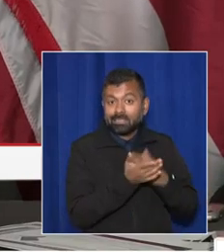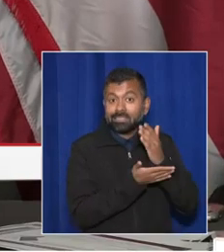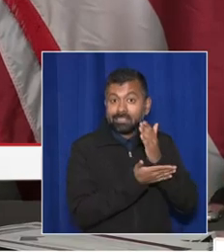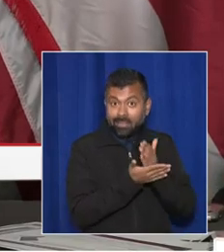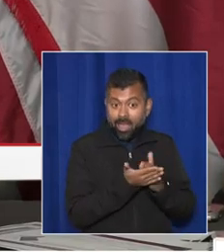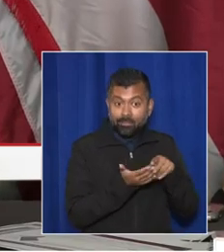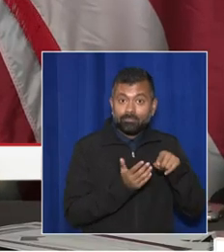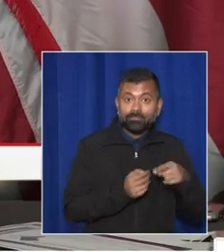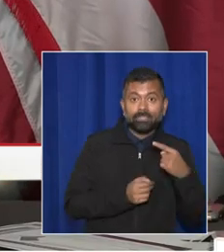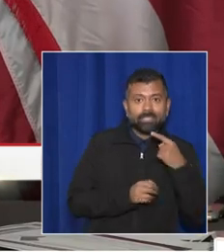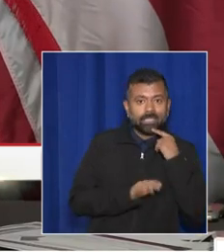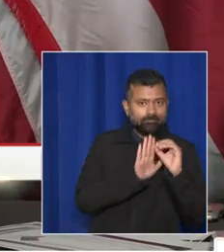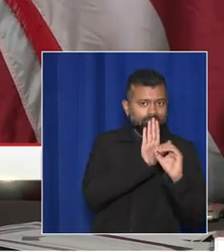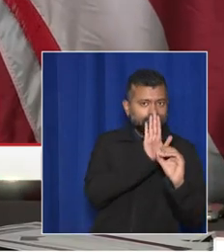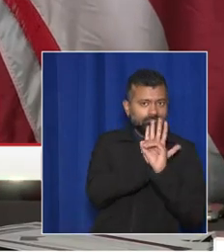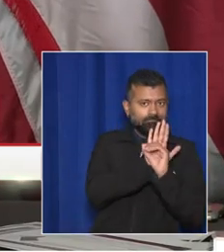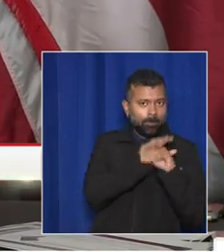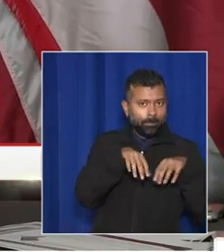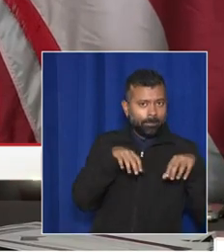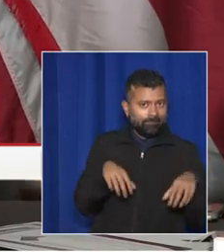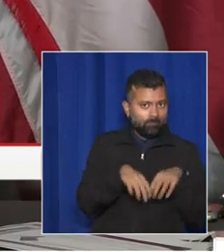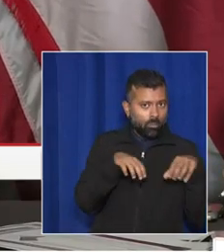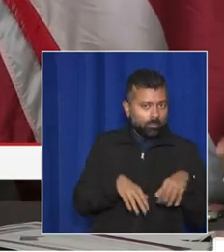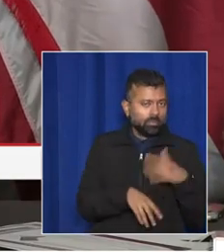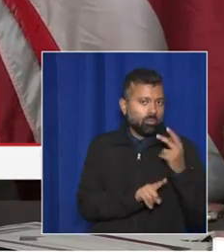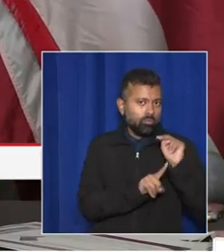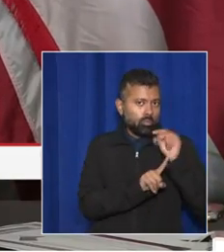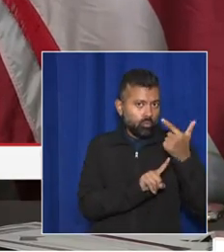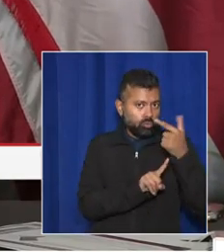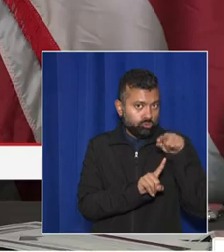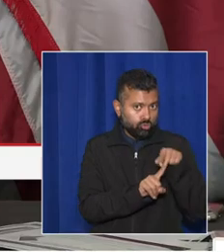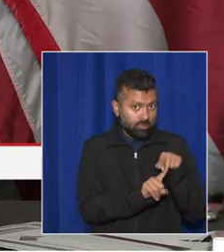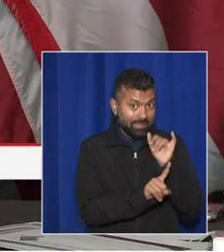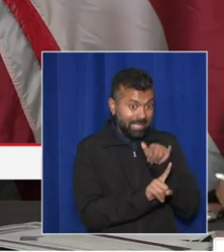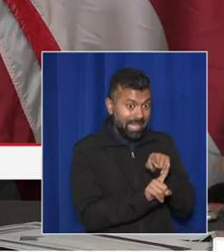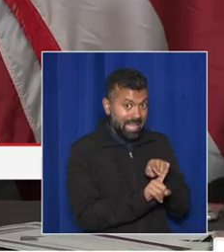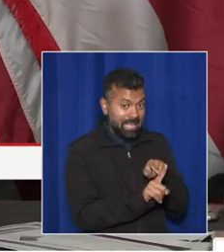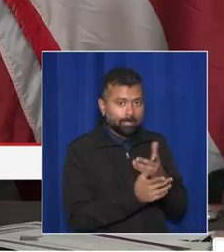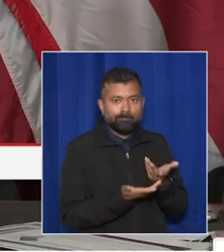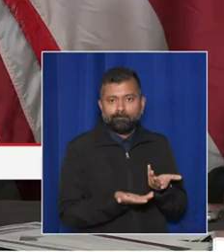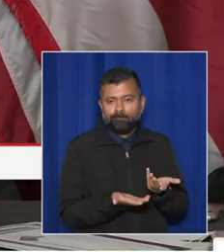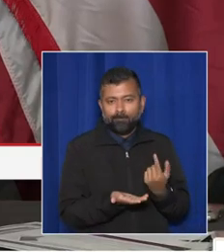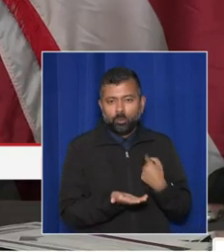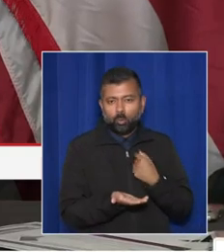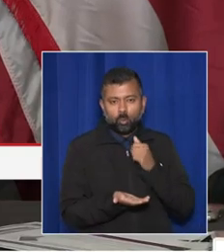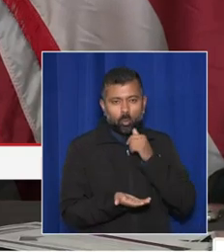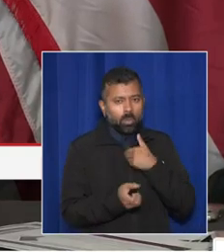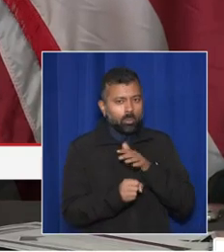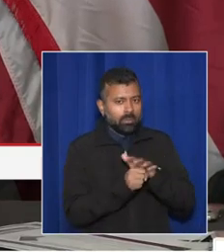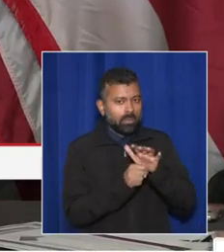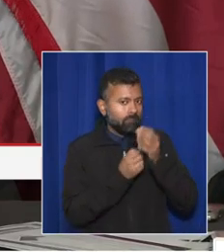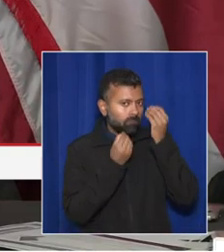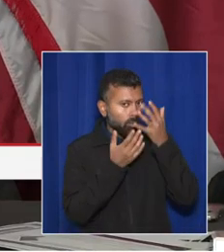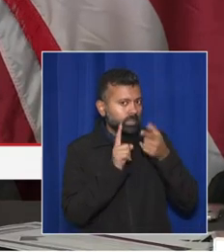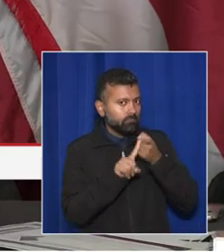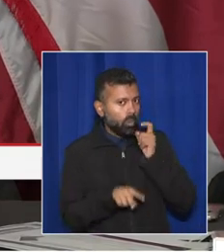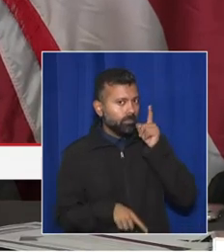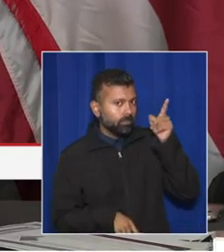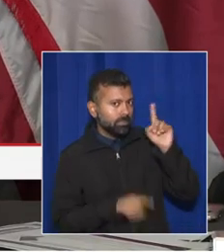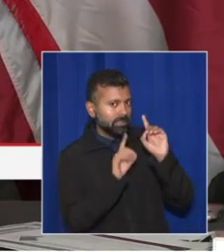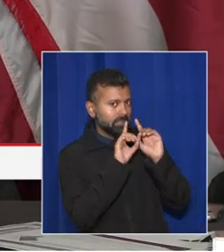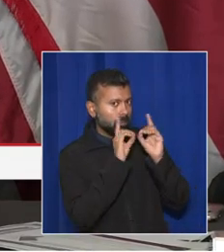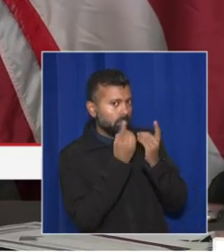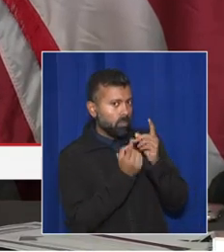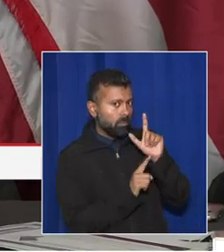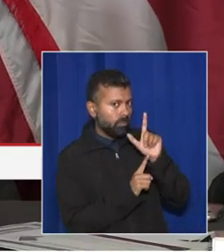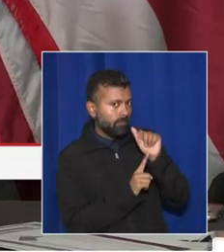to that, I have not received any additional guidance from the Department of Labor if we should be treating these claims differently than